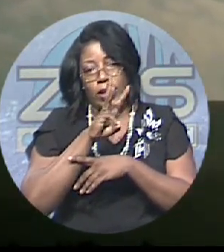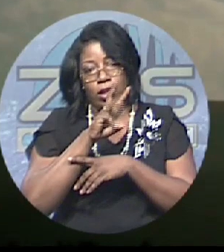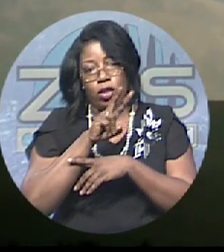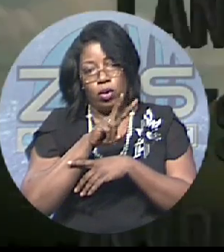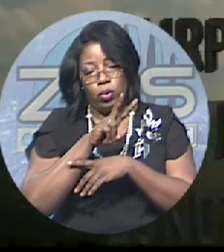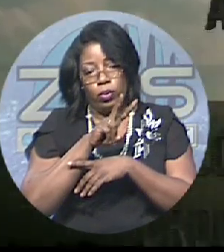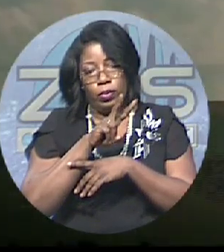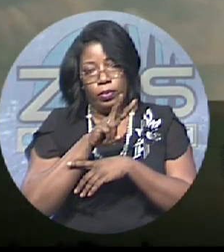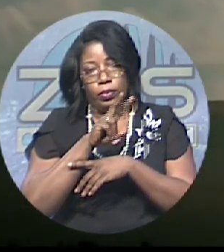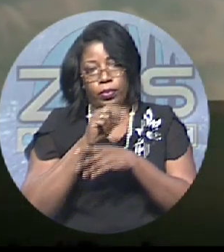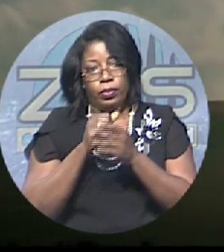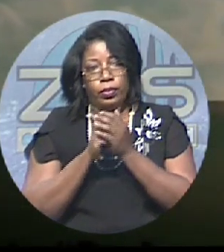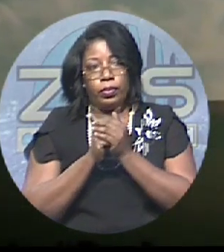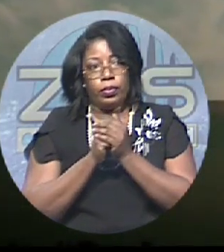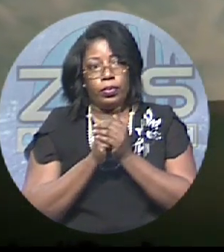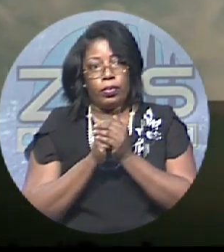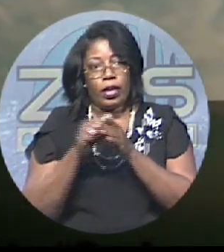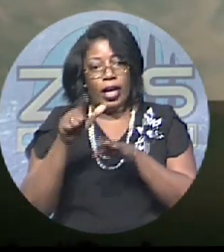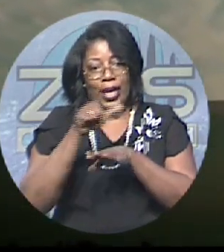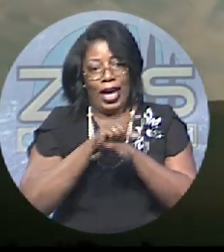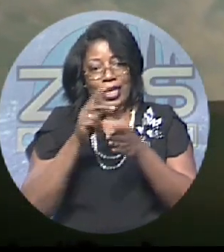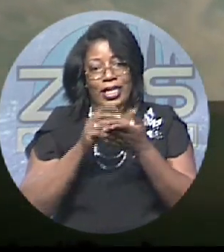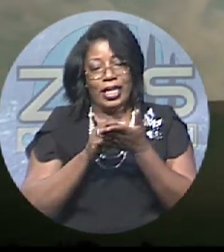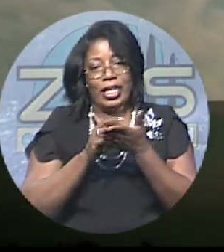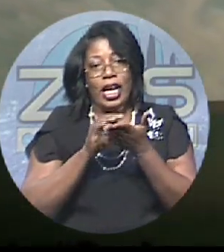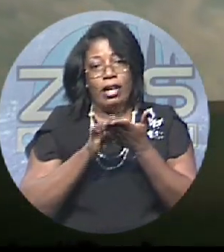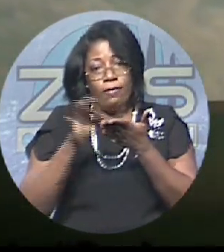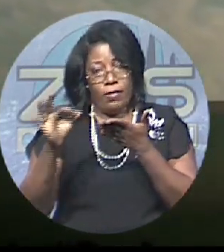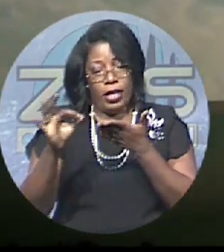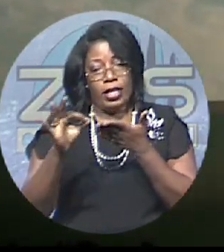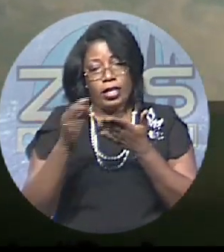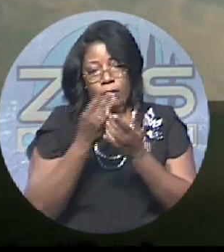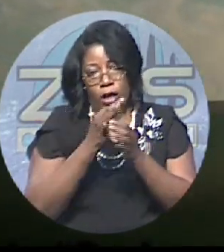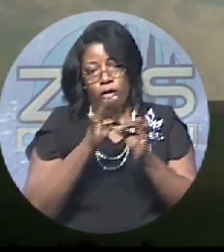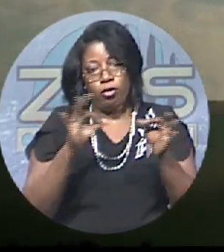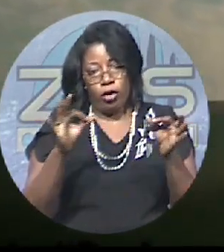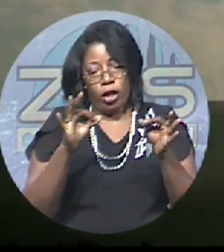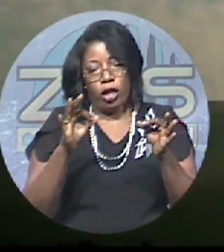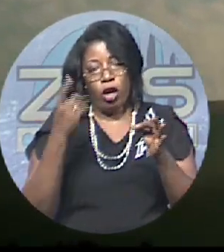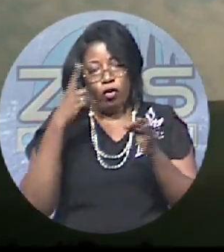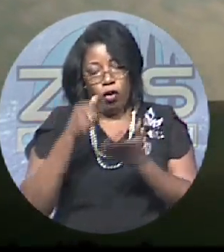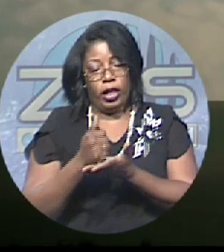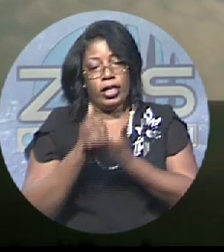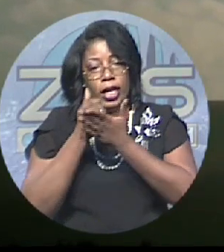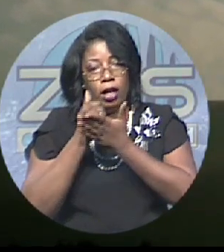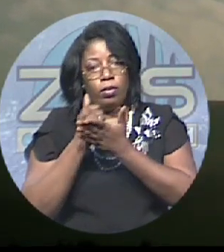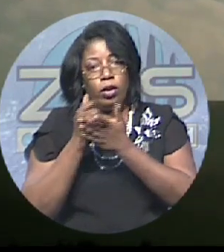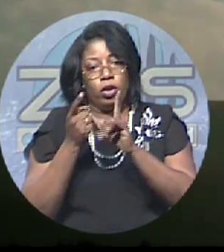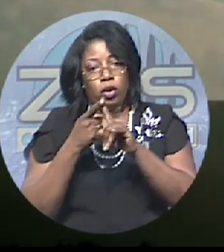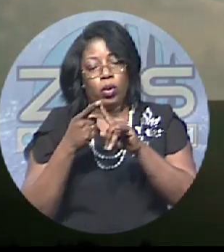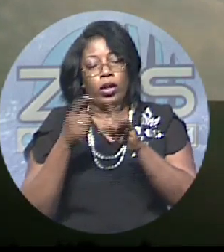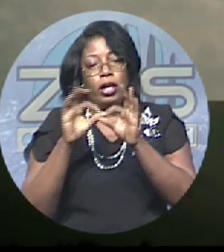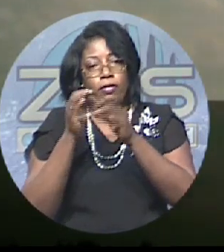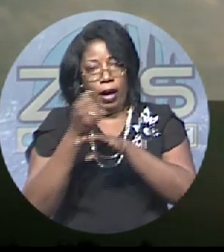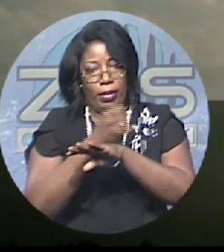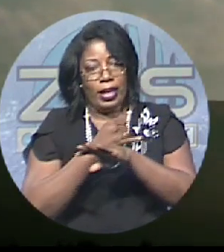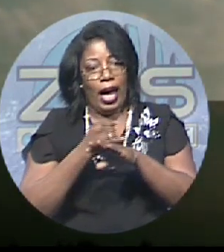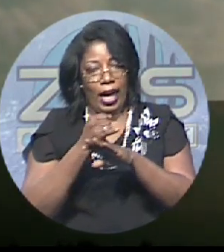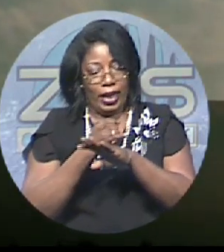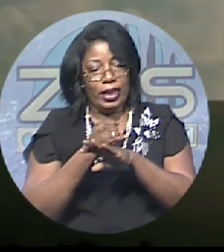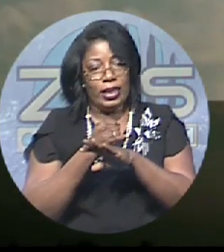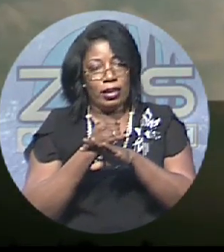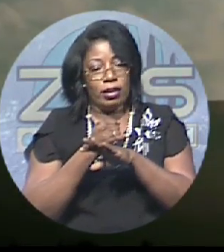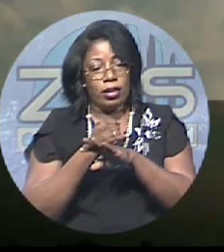1-800-222-4262. Landing fees nationwide are being waived to accommodate relief distribution to the islands. The Minister of Transport